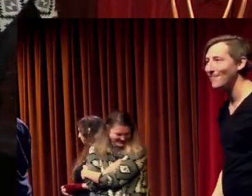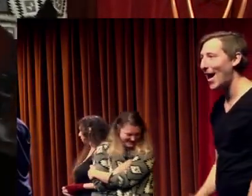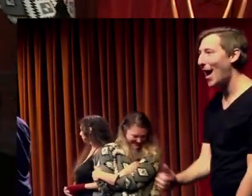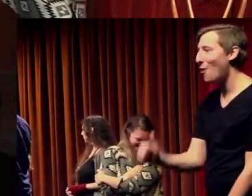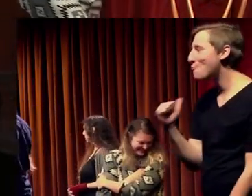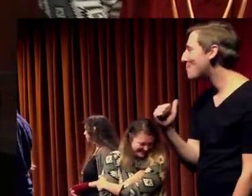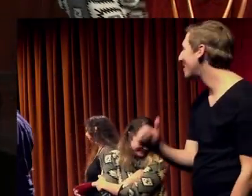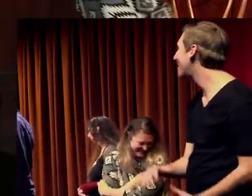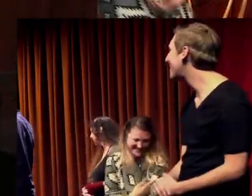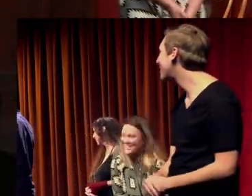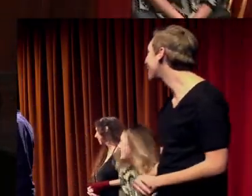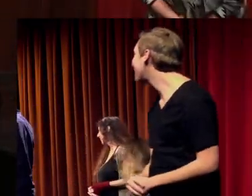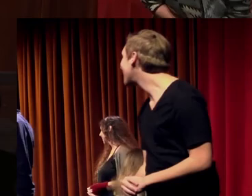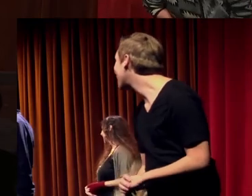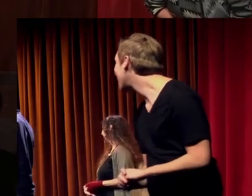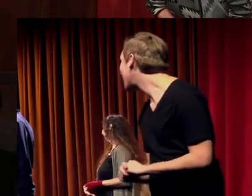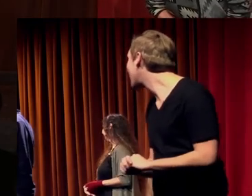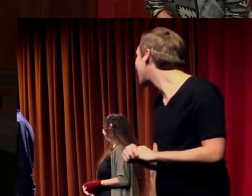Okay.